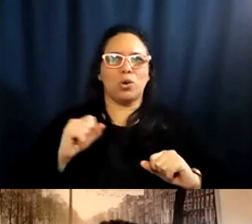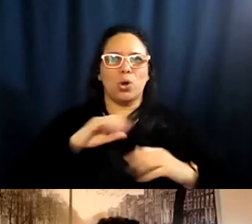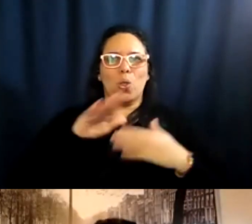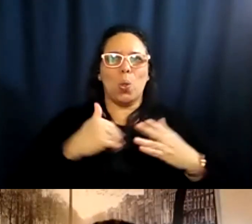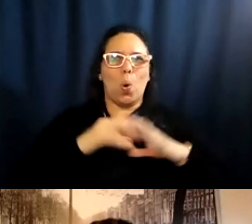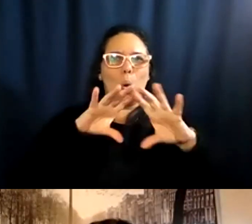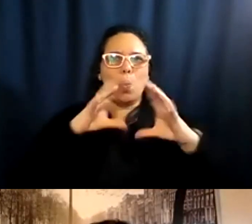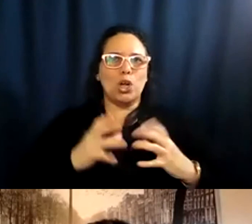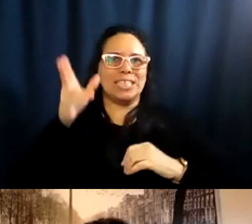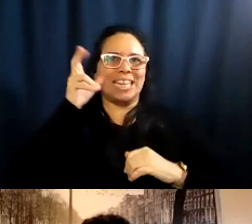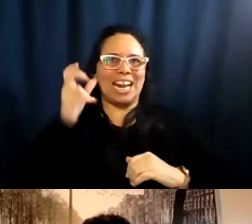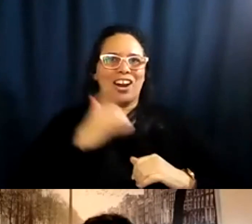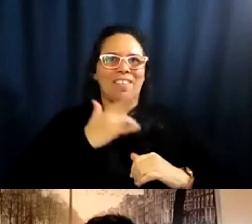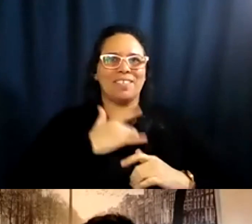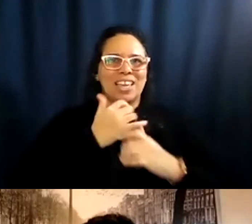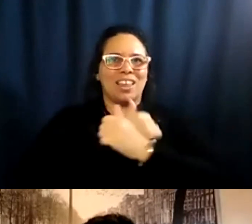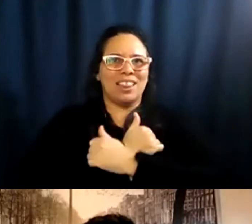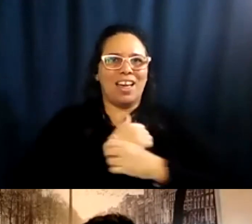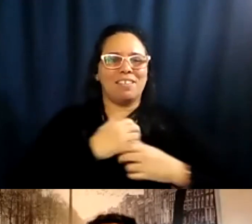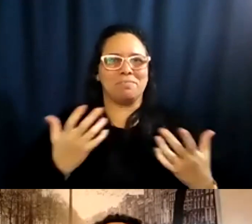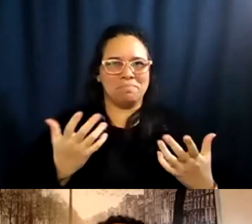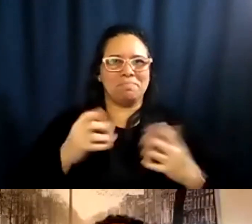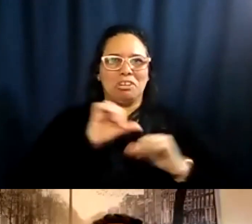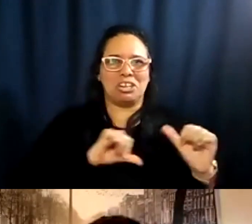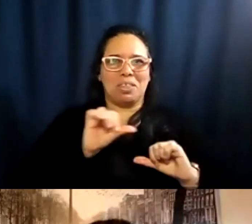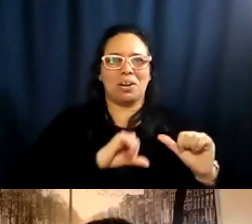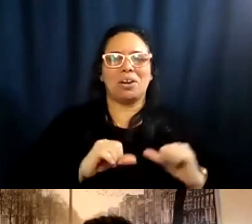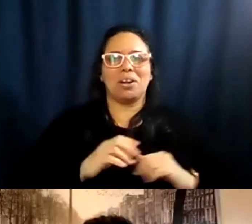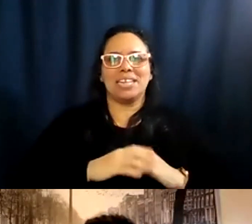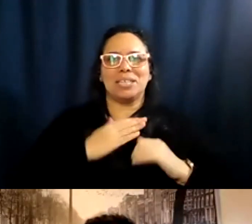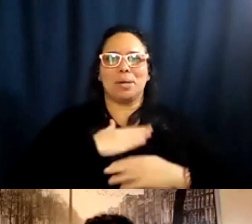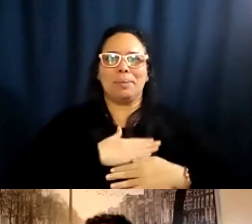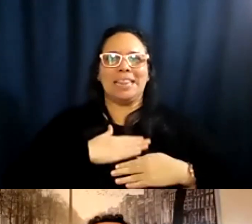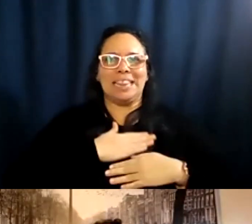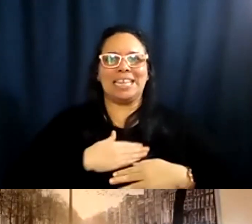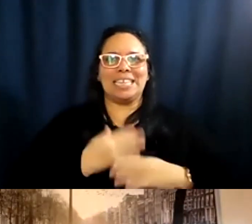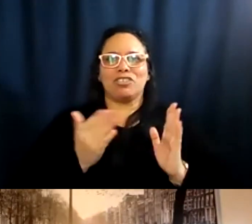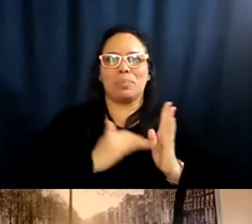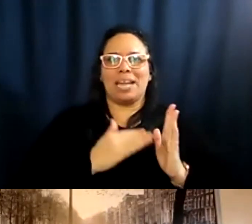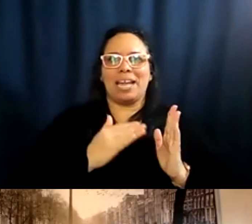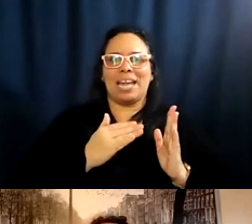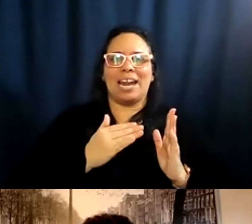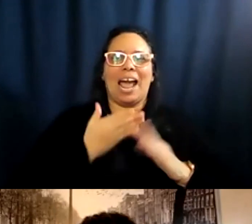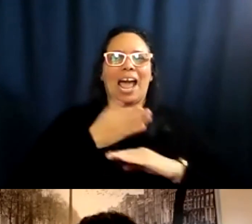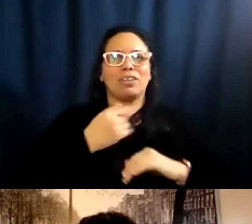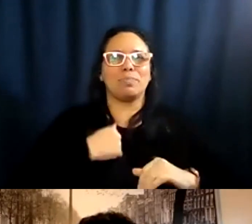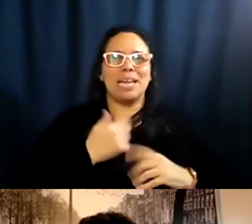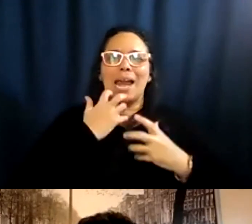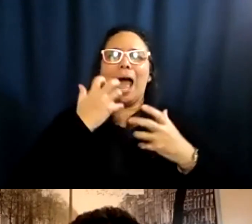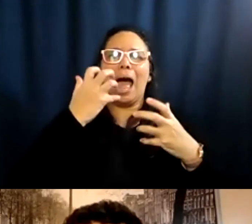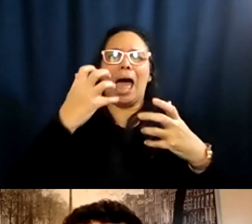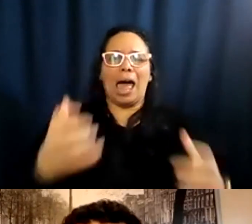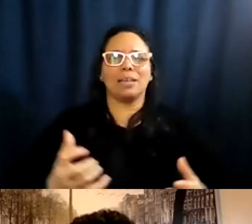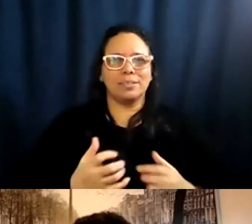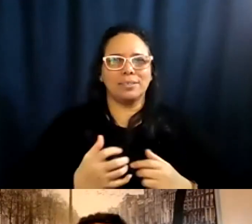hear and feel the love and passion that we have for one another. So I please repeat after me and scream it as loud as you can.